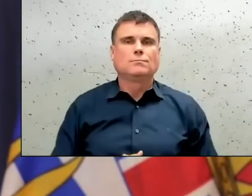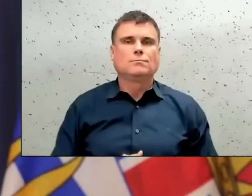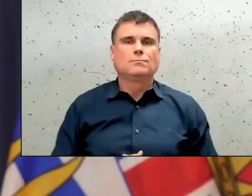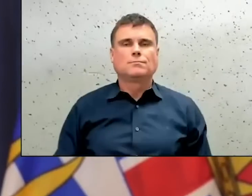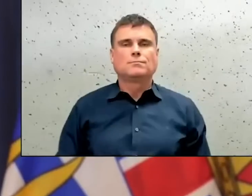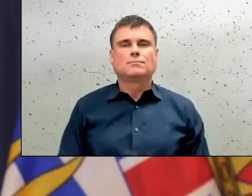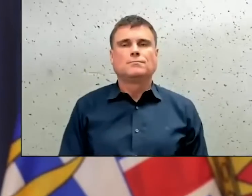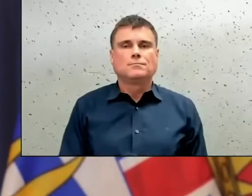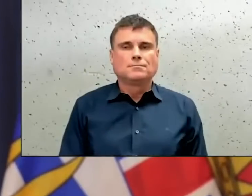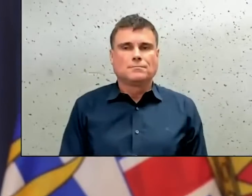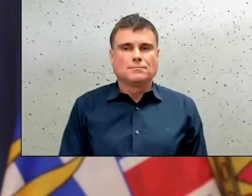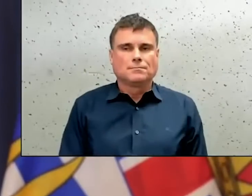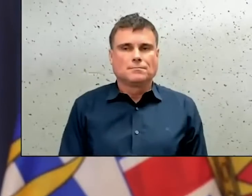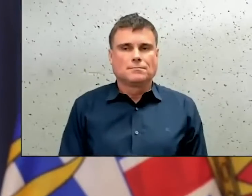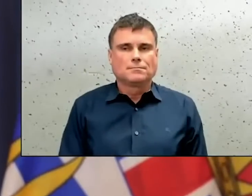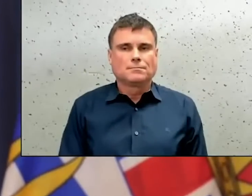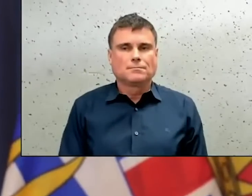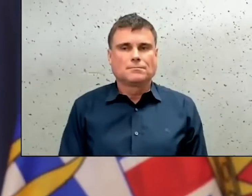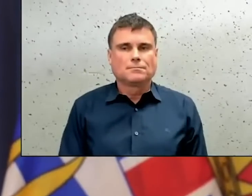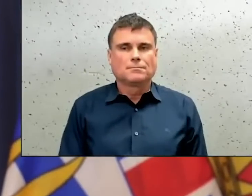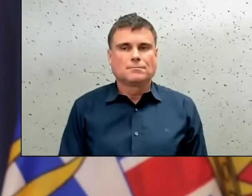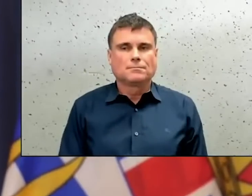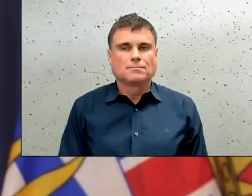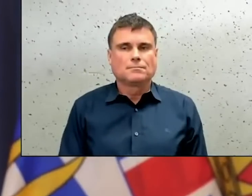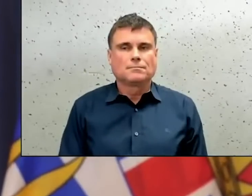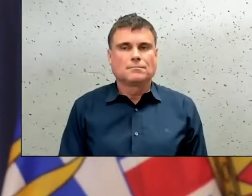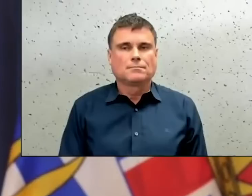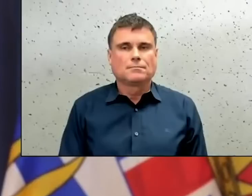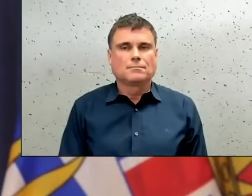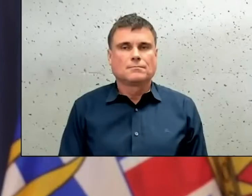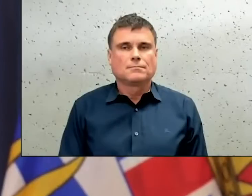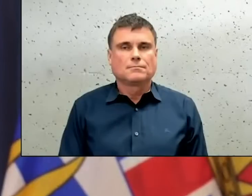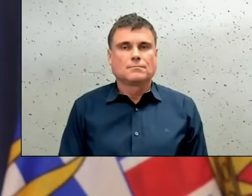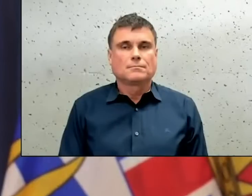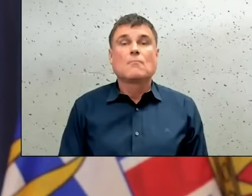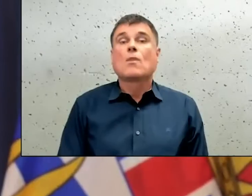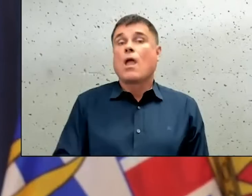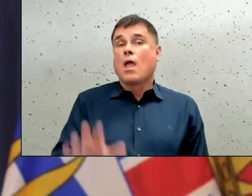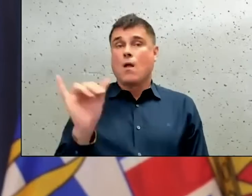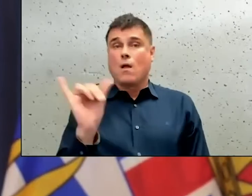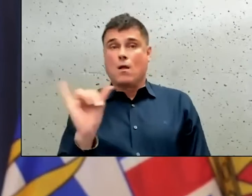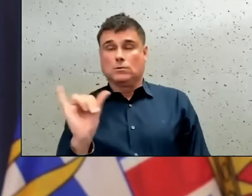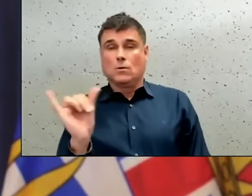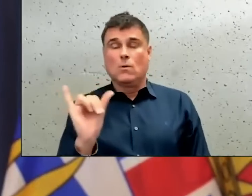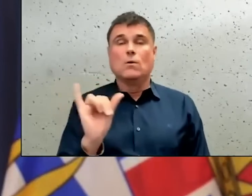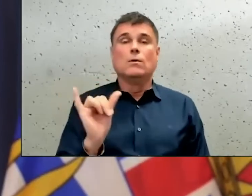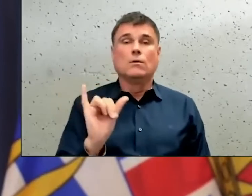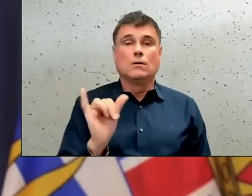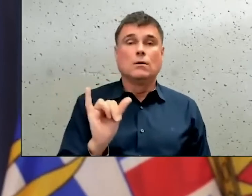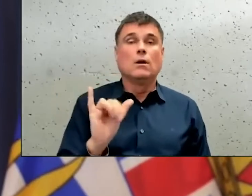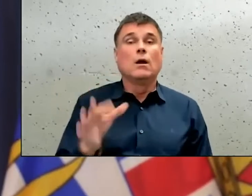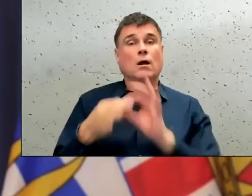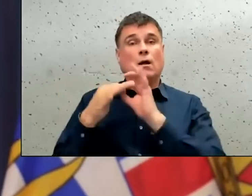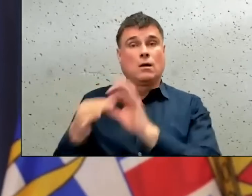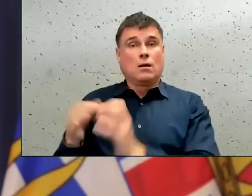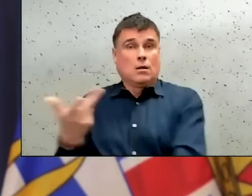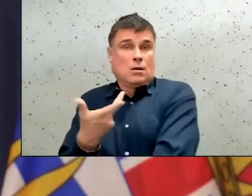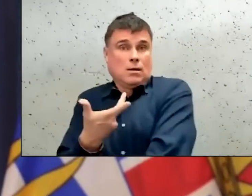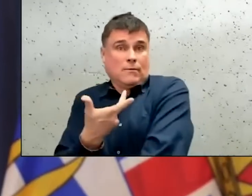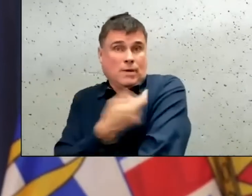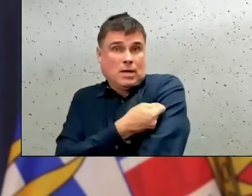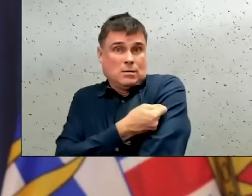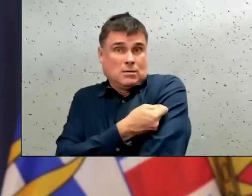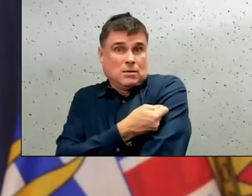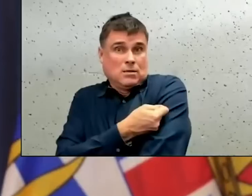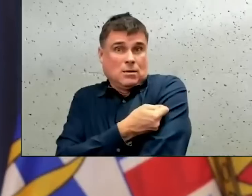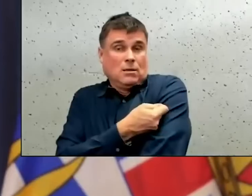The other, of course, things that we've been in terms of vaccines that we've been working on this week, we have a few encouraging updates.